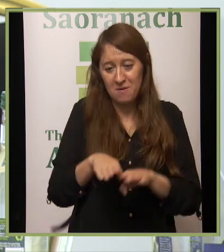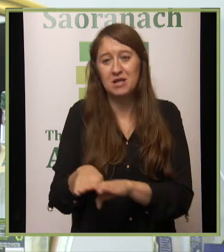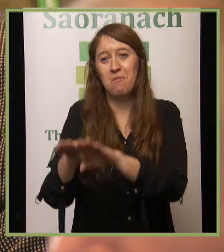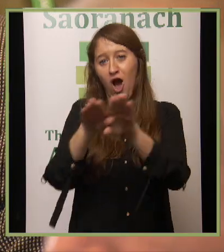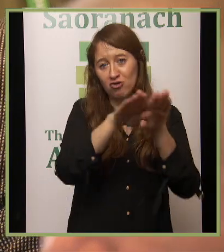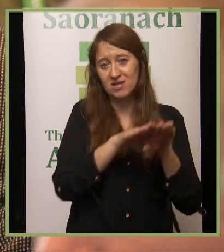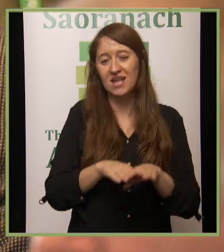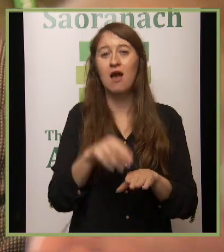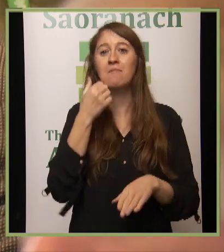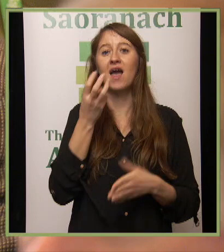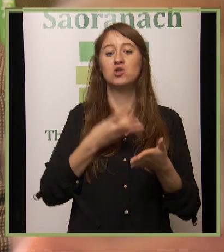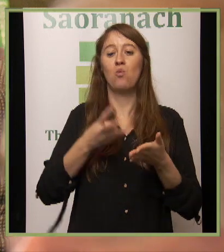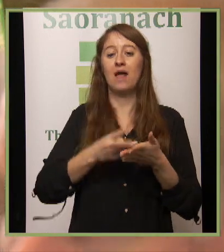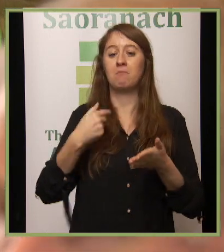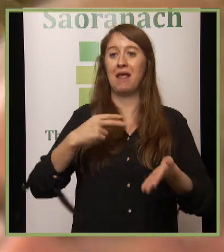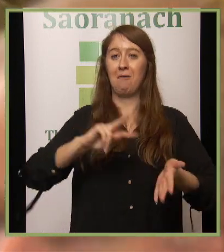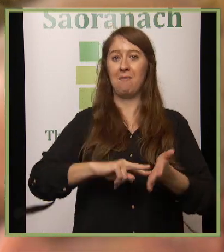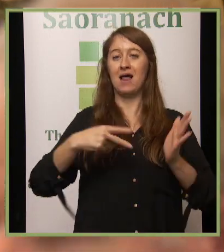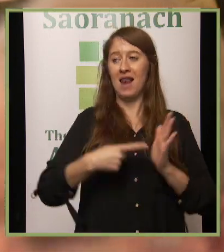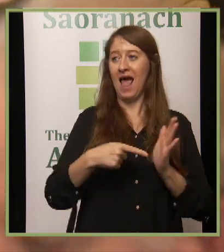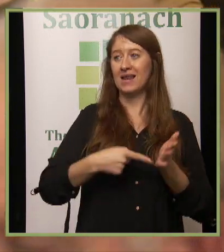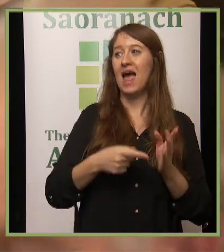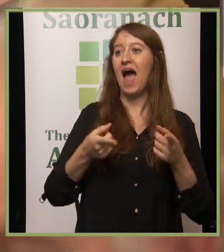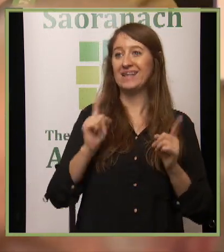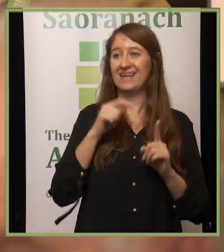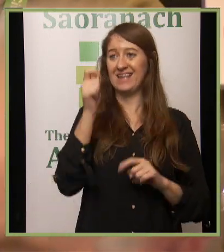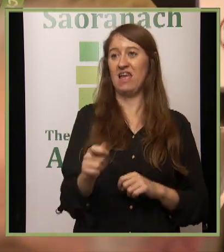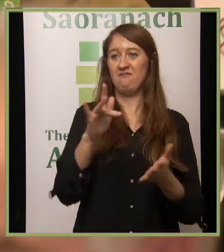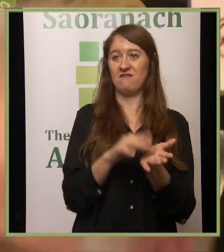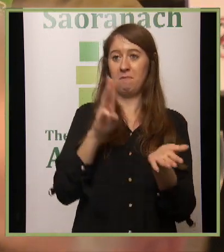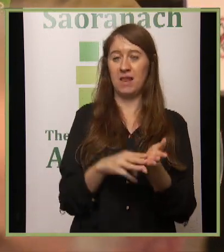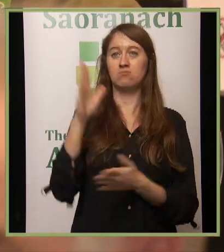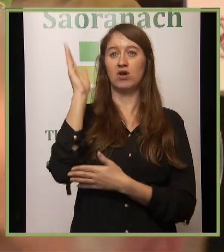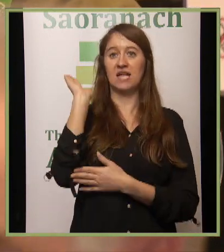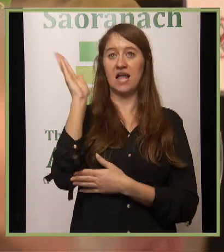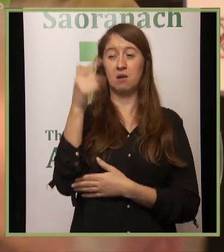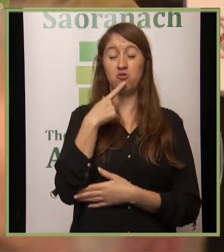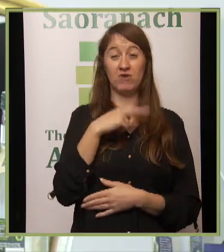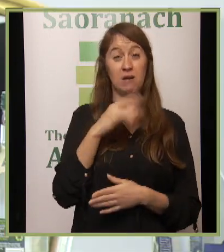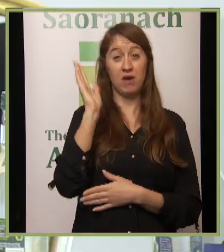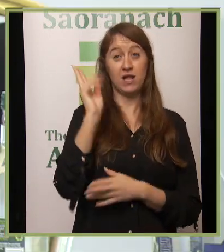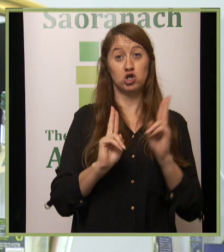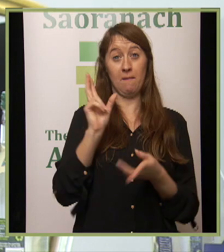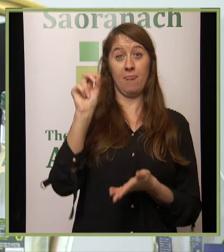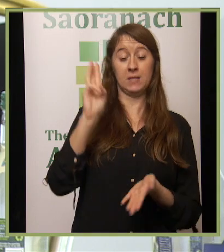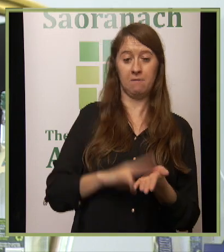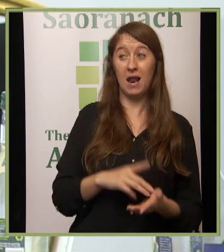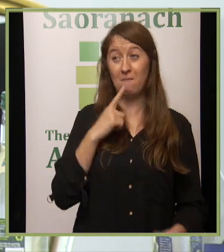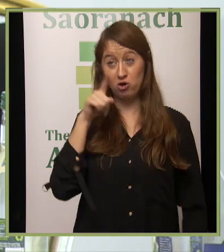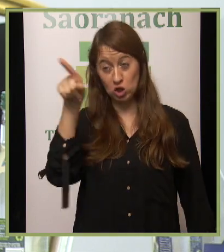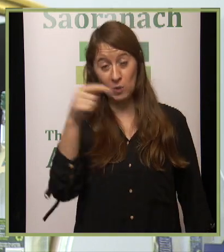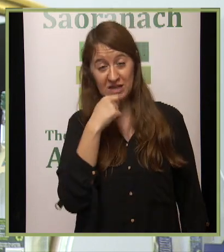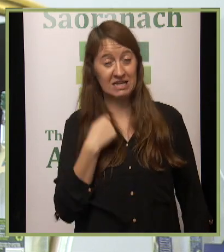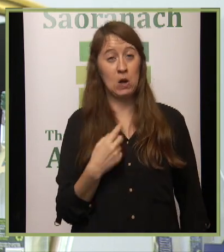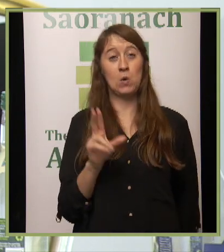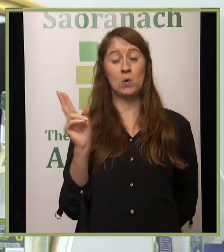plan, I was giving you 15 minutes to talk about a half-an-hour presentation. And Clodagh said, oh, no, this is not how that works at